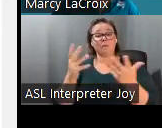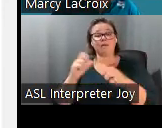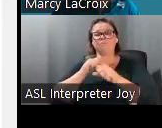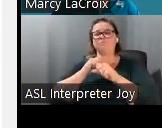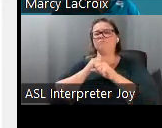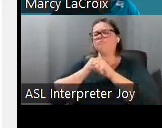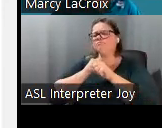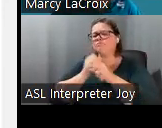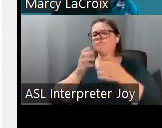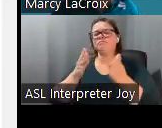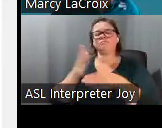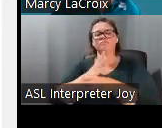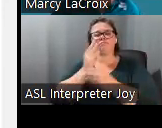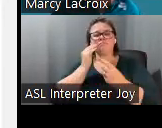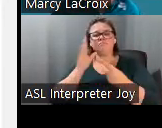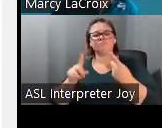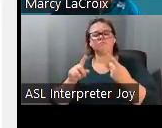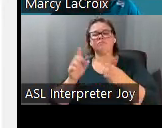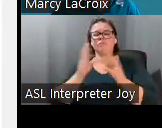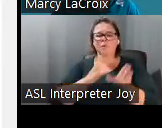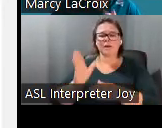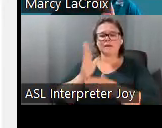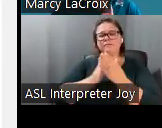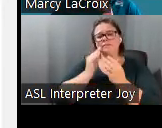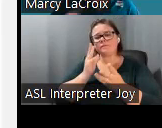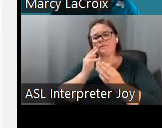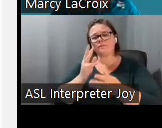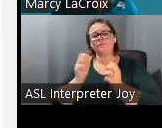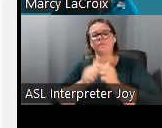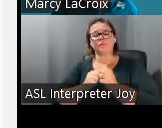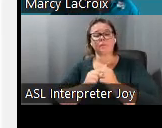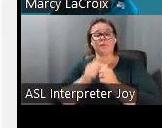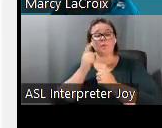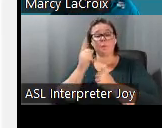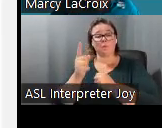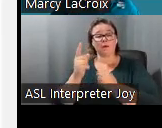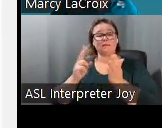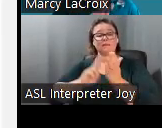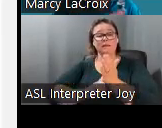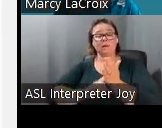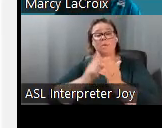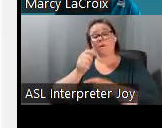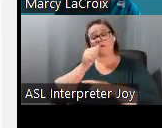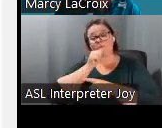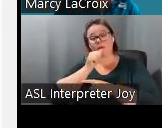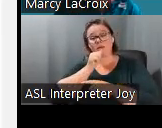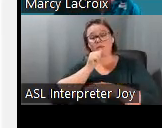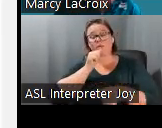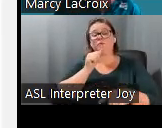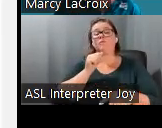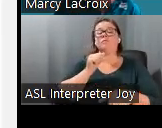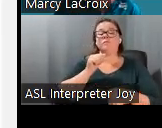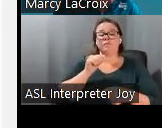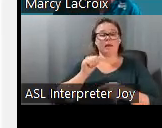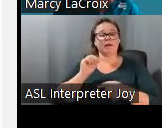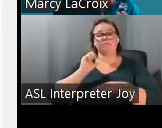to share information and organize information with one sign-on and one password, and it exists across